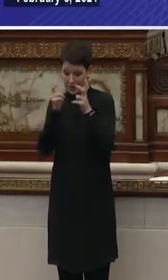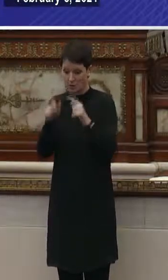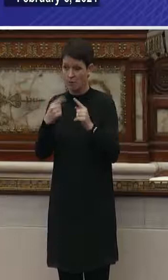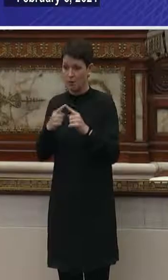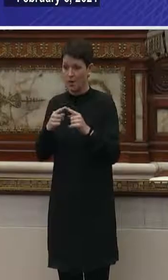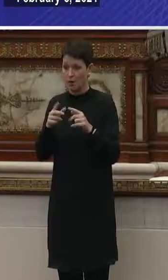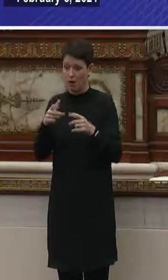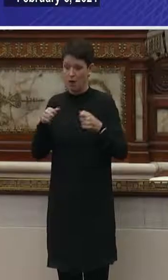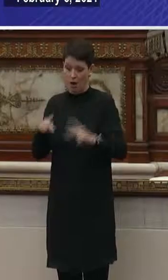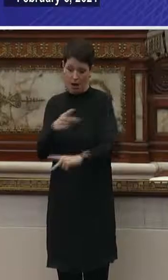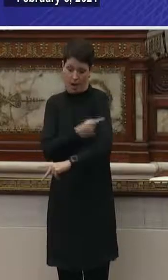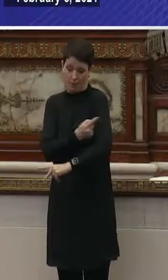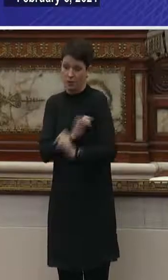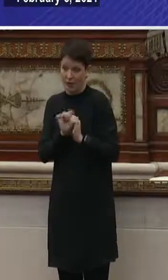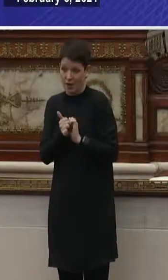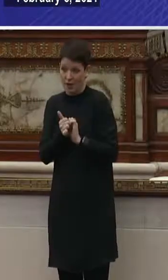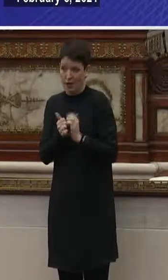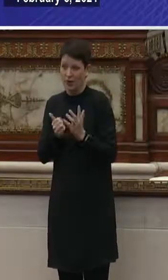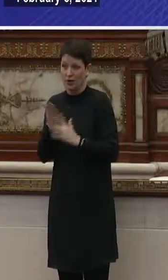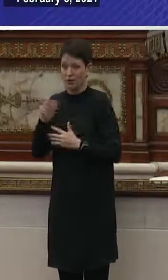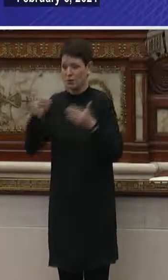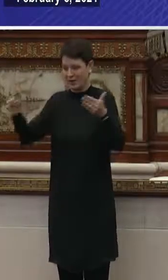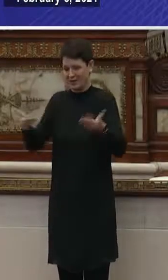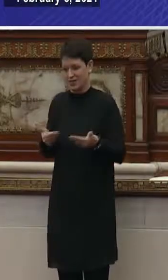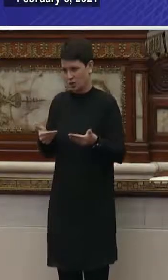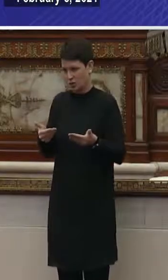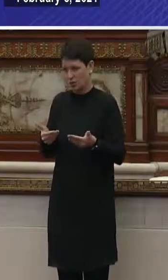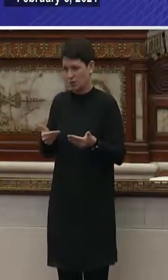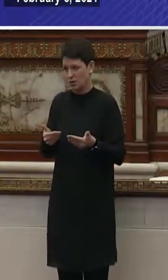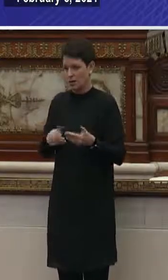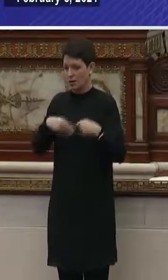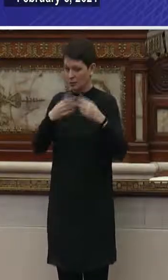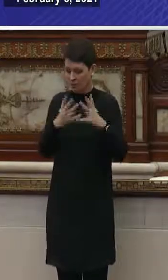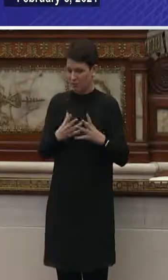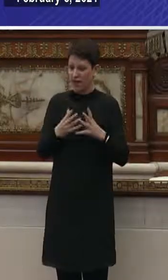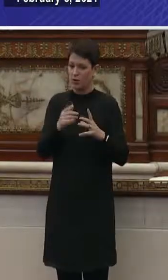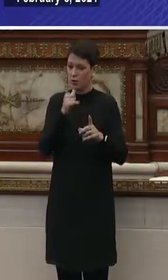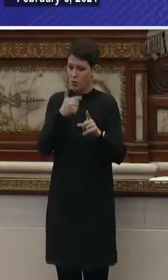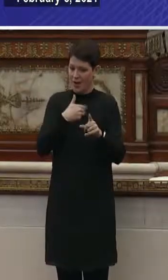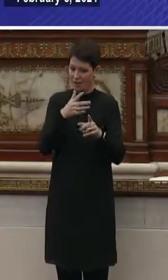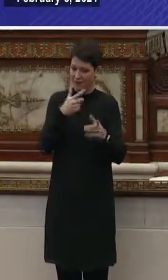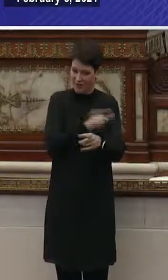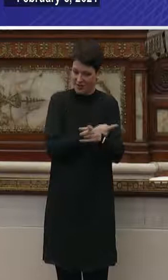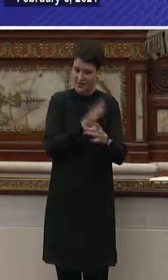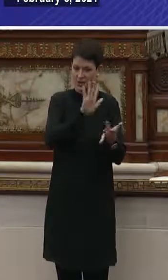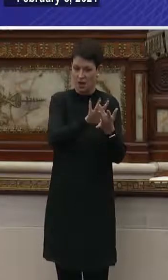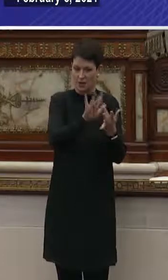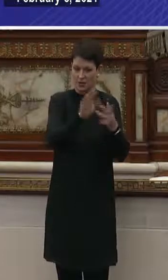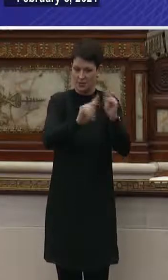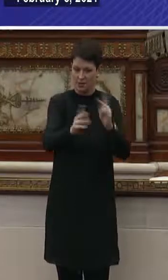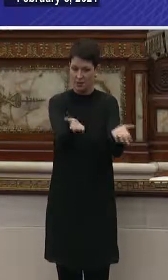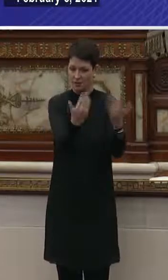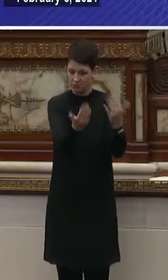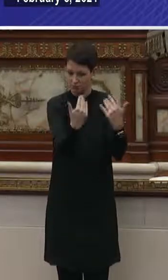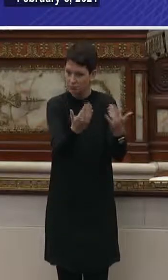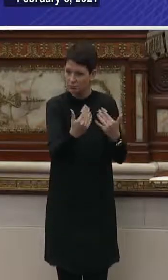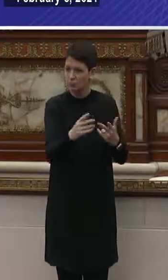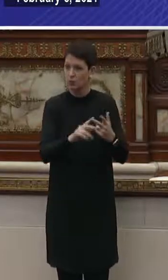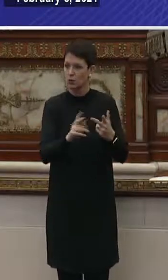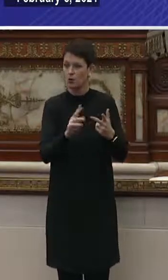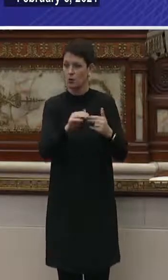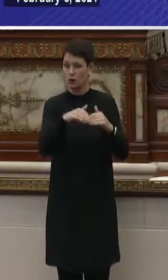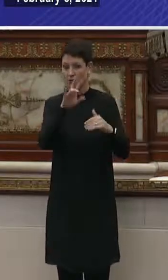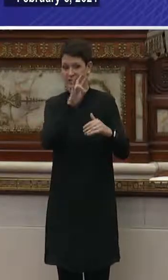vaccination opportunities is through invitation. The providers that have vaccine are contacting the folks that they have who are over the age of